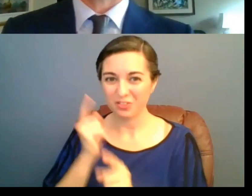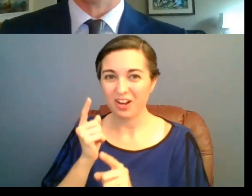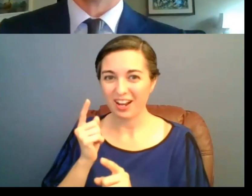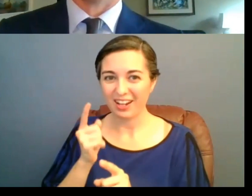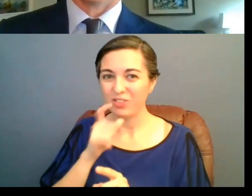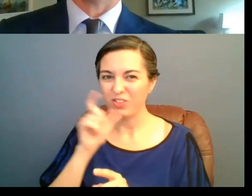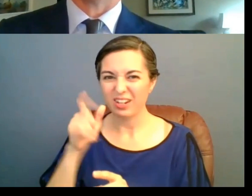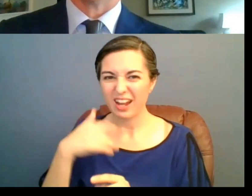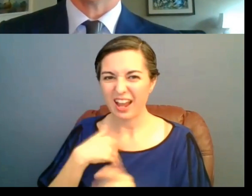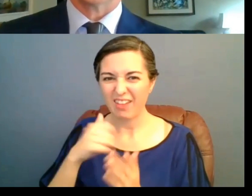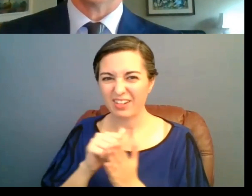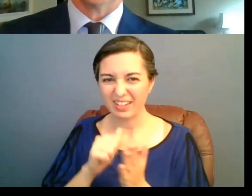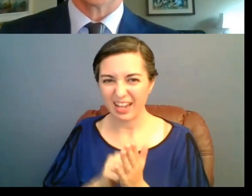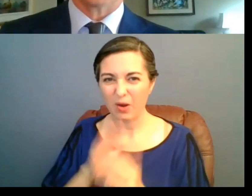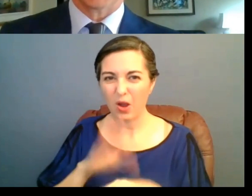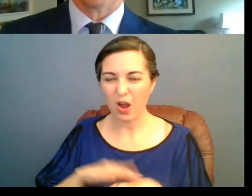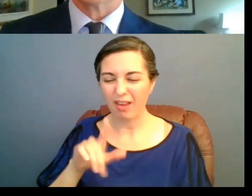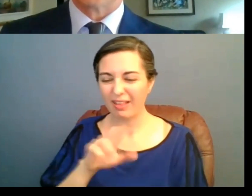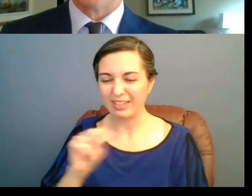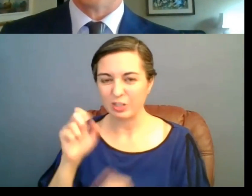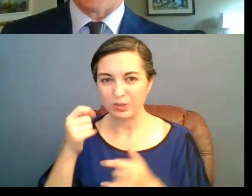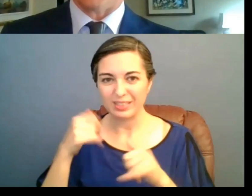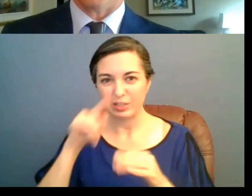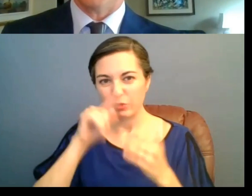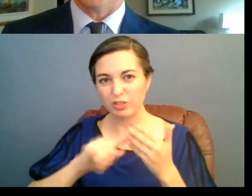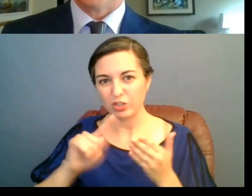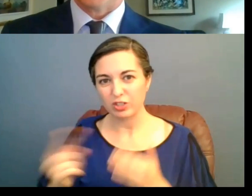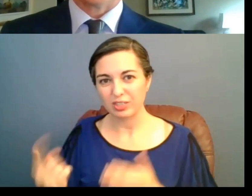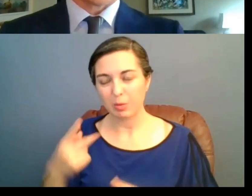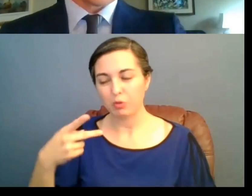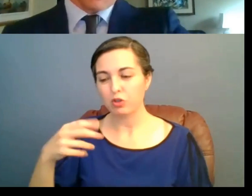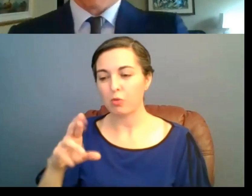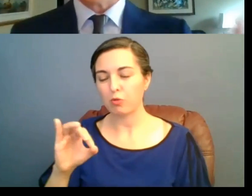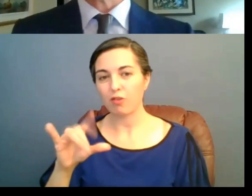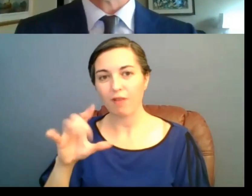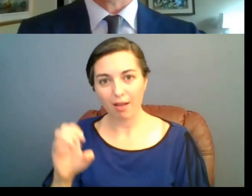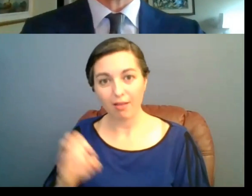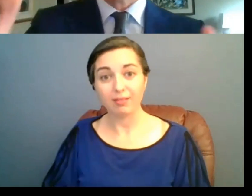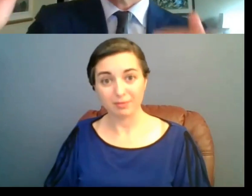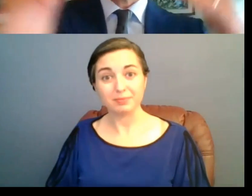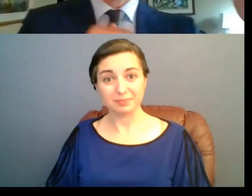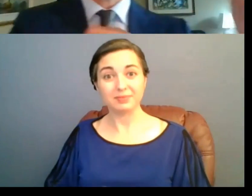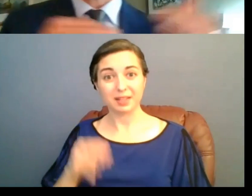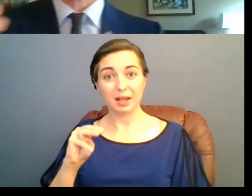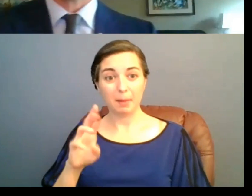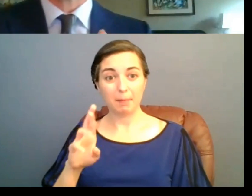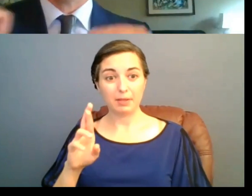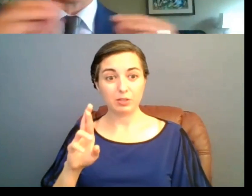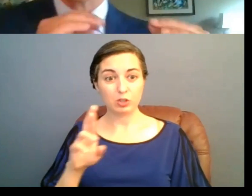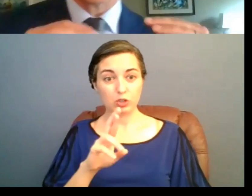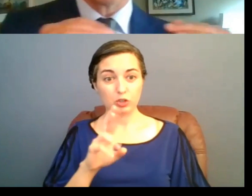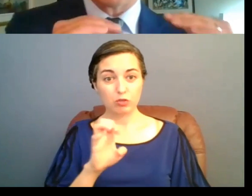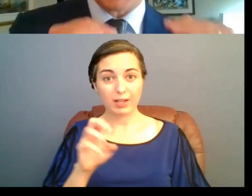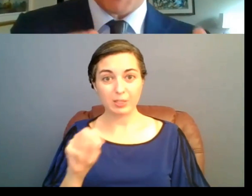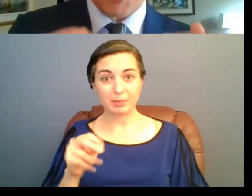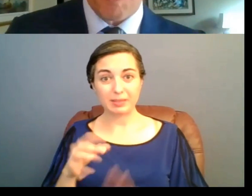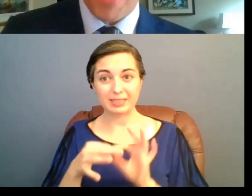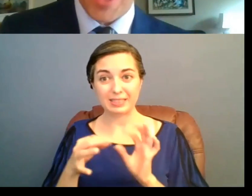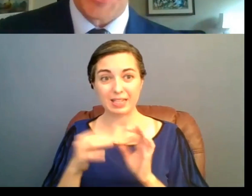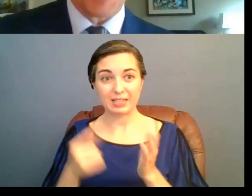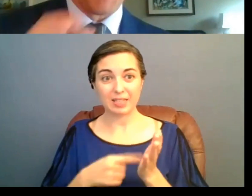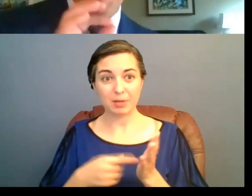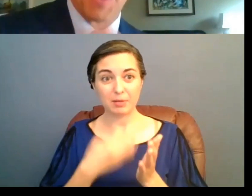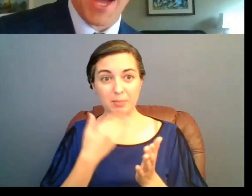to have an account on LinkedIn. You can still look up someone's profile. And like Mr. Raisman said, you know, sometimes the best stuff in